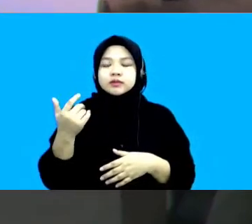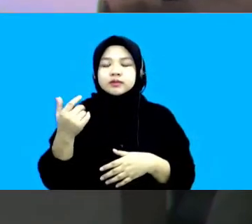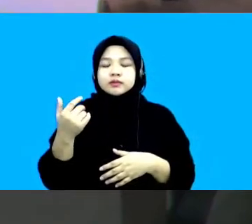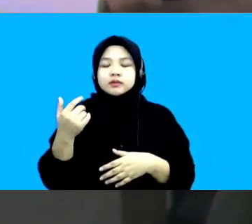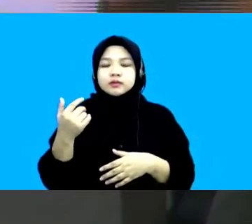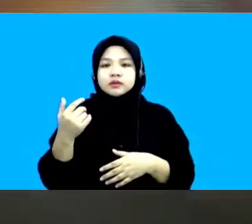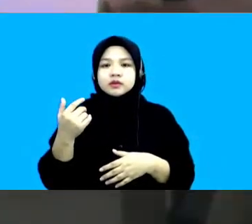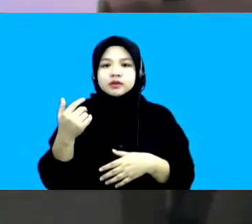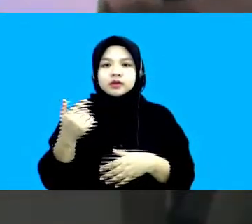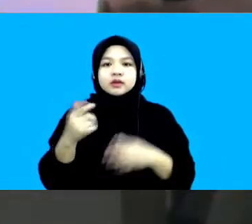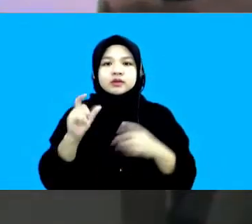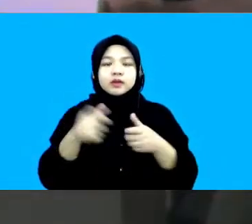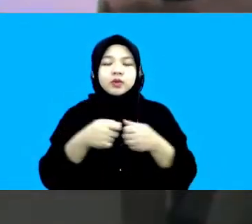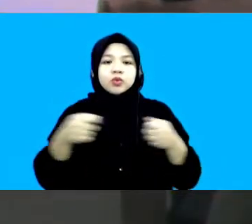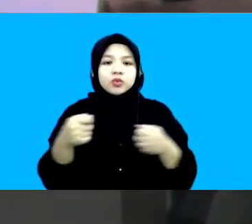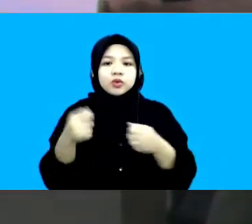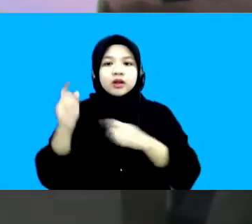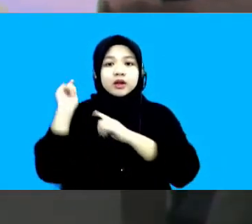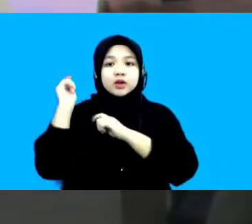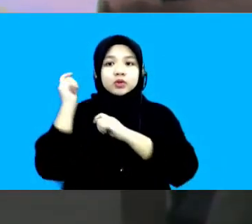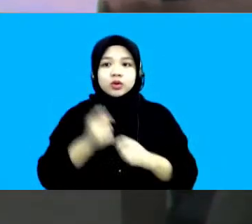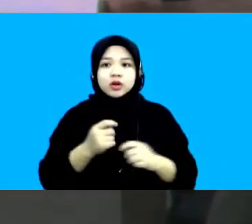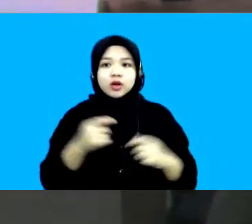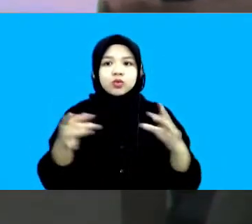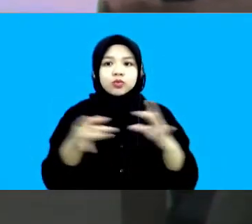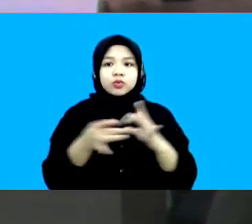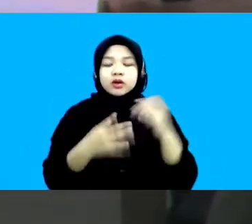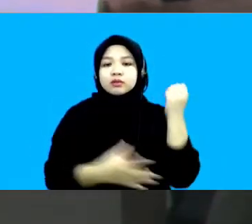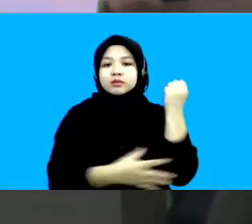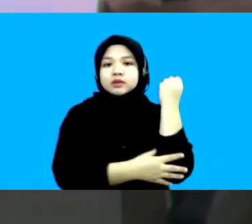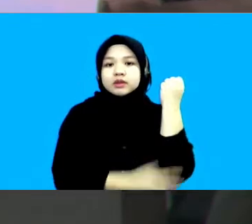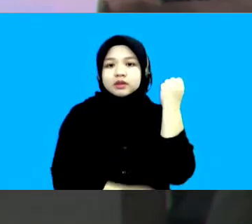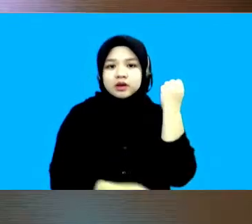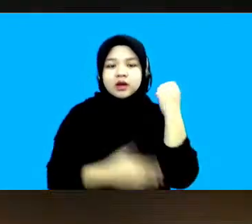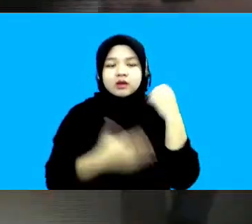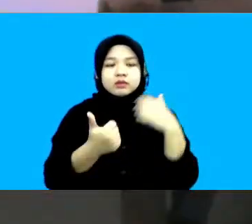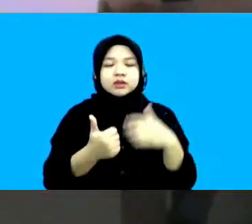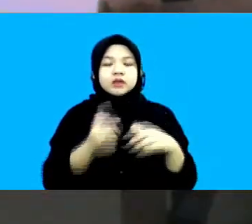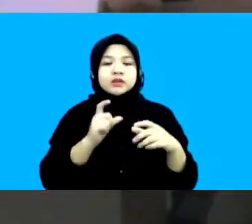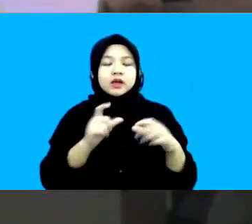etc. So that is why I remember Pak Darmo